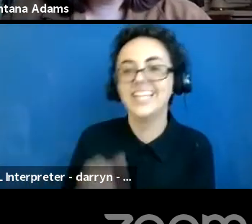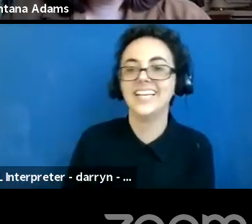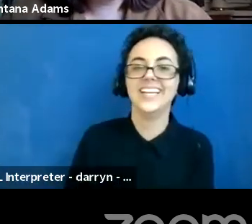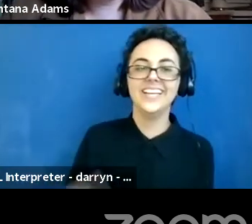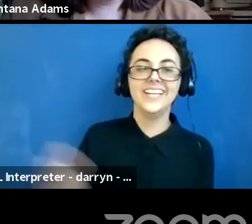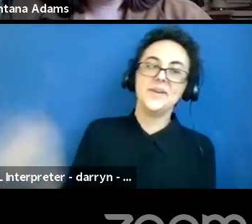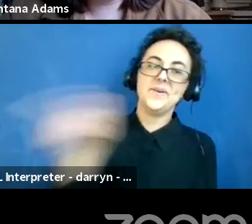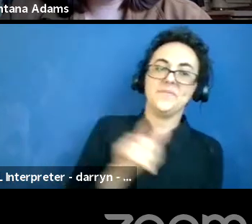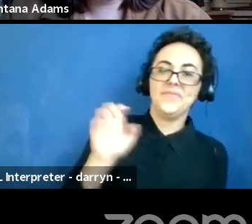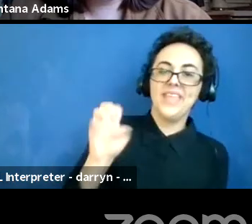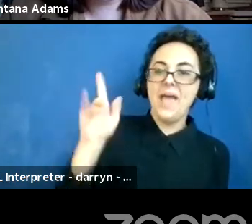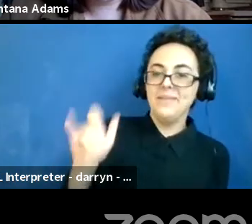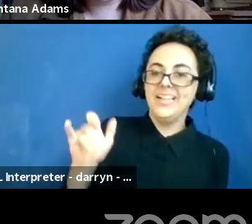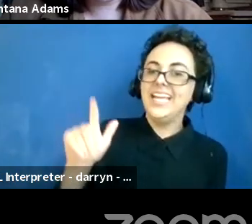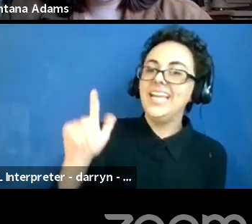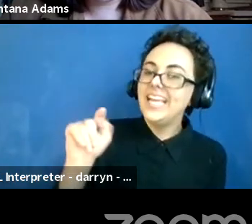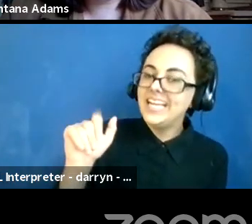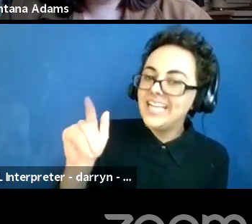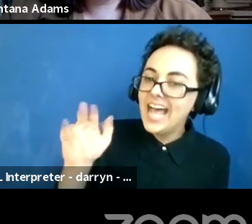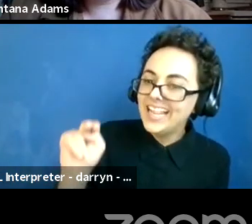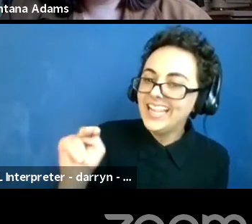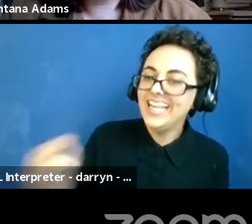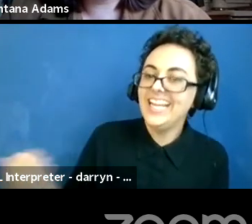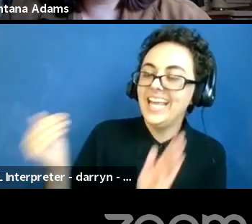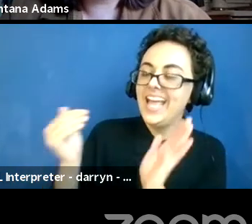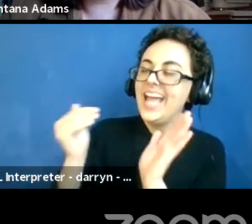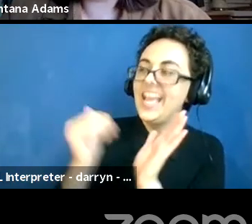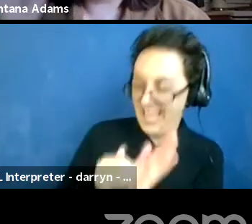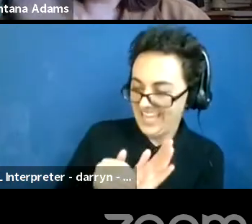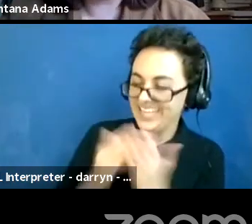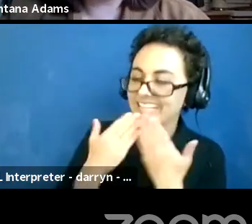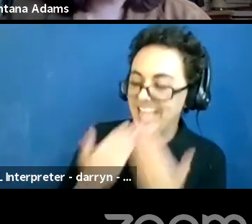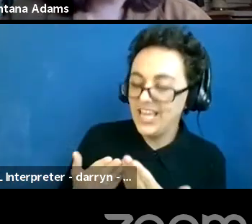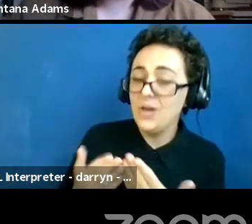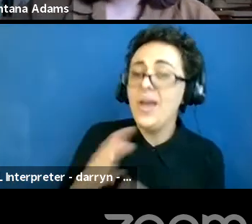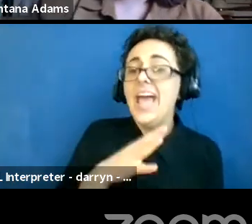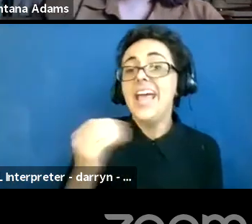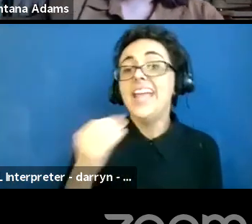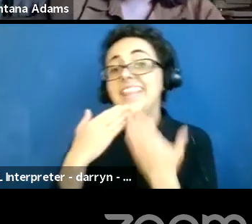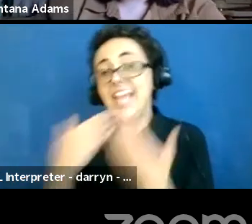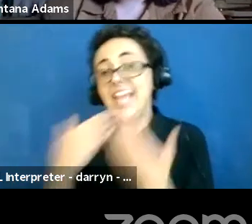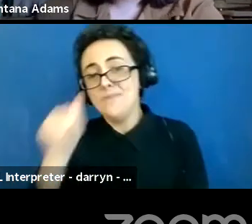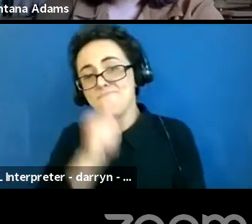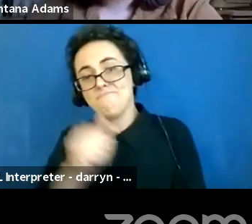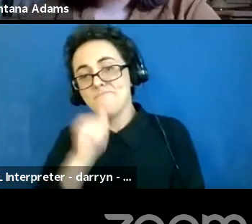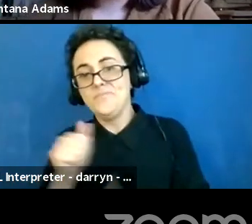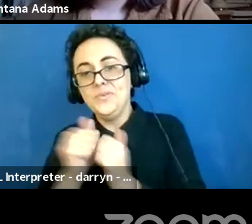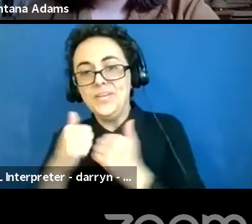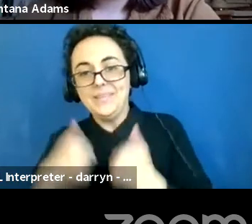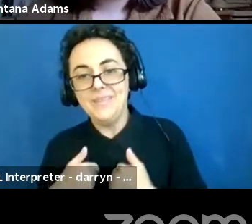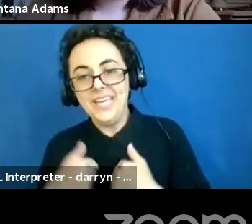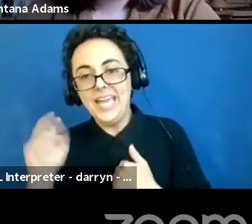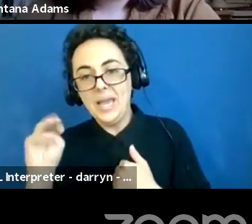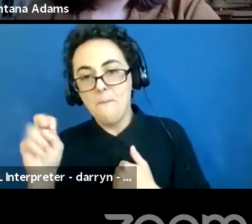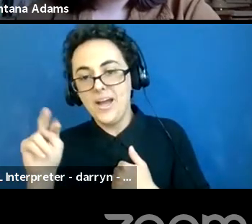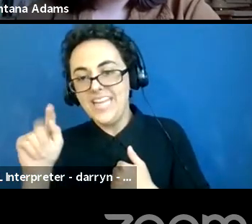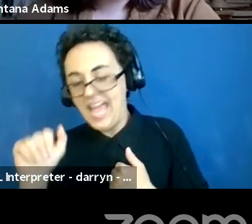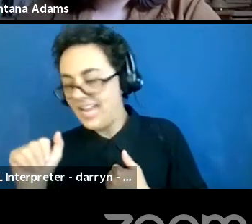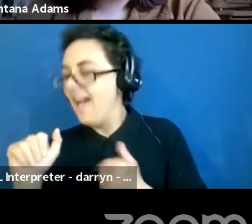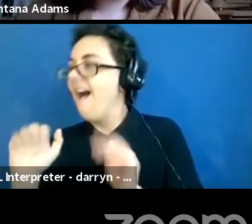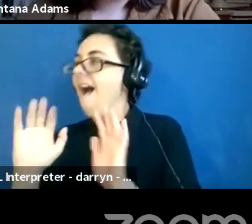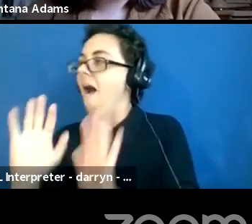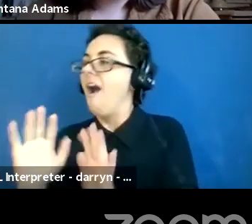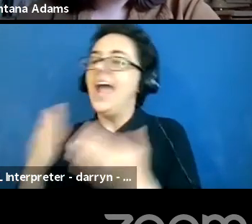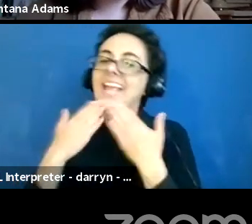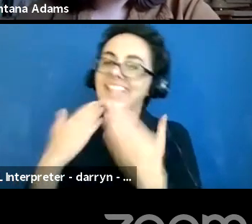you, Montana, for putting up with me. And thank you again to all of you for actually agreeing to come on to this. This was amazing.